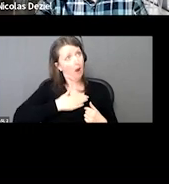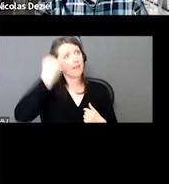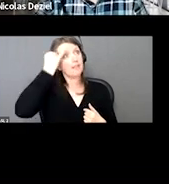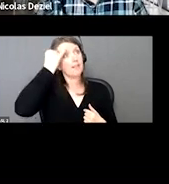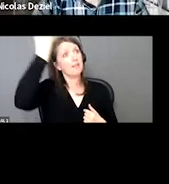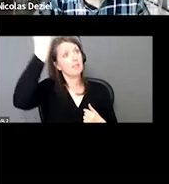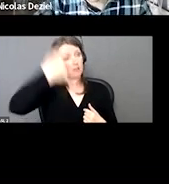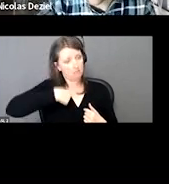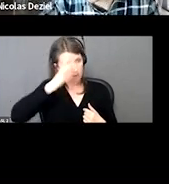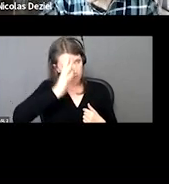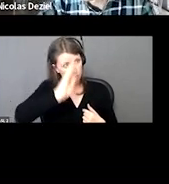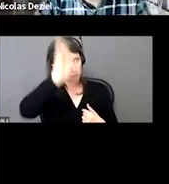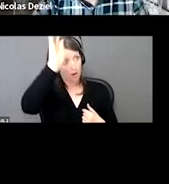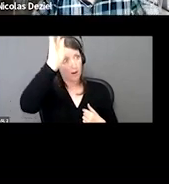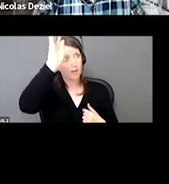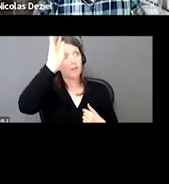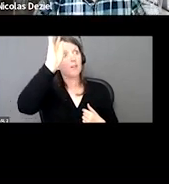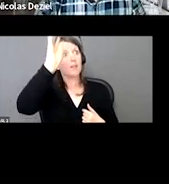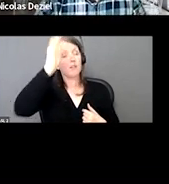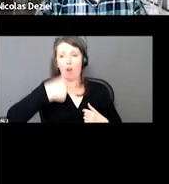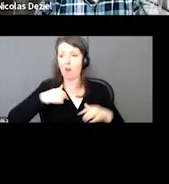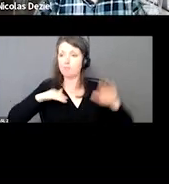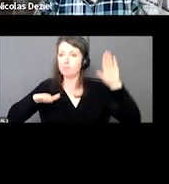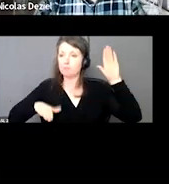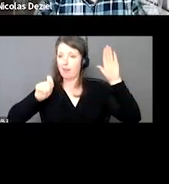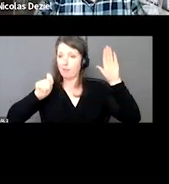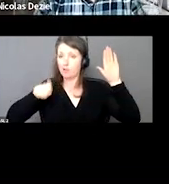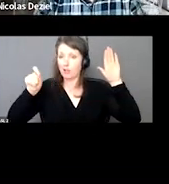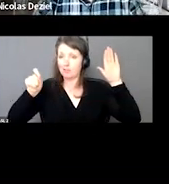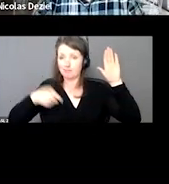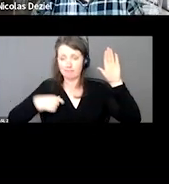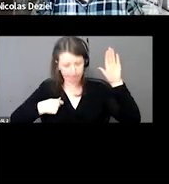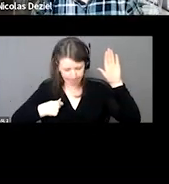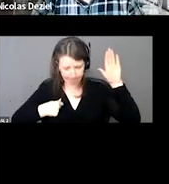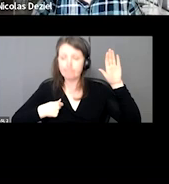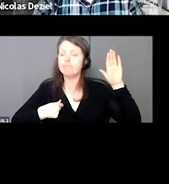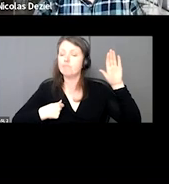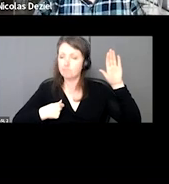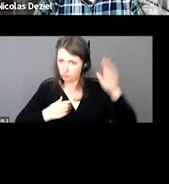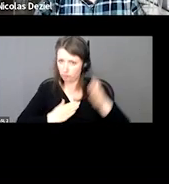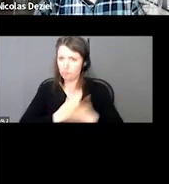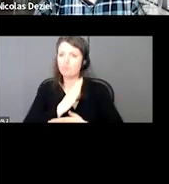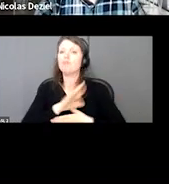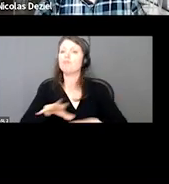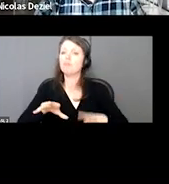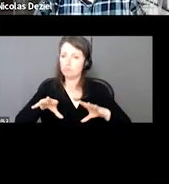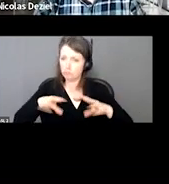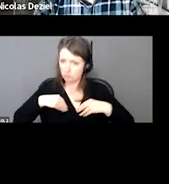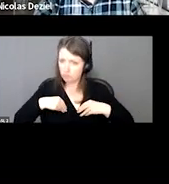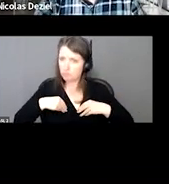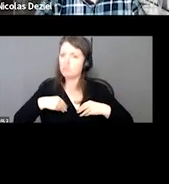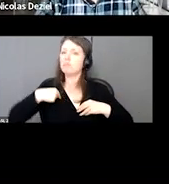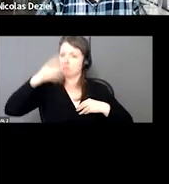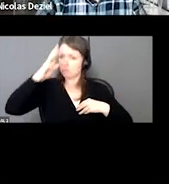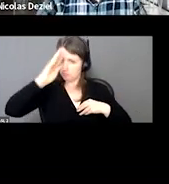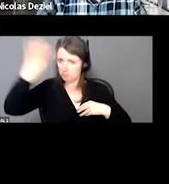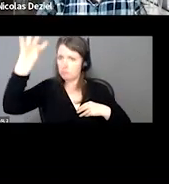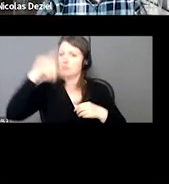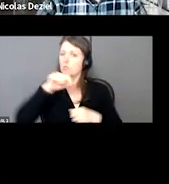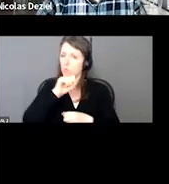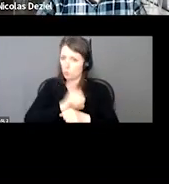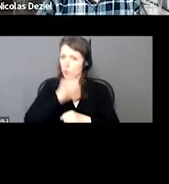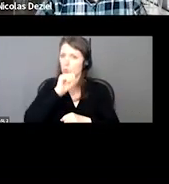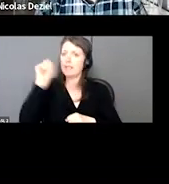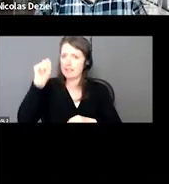check a box. I solemnly declare that I am the rightful owner of the work and I'm the creator of the work, things like that.